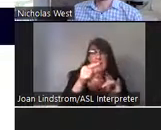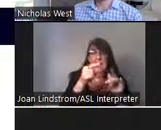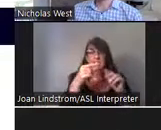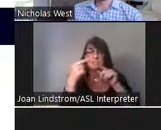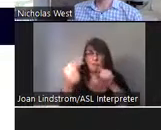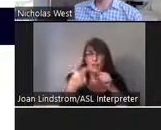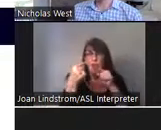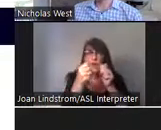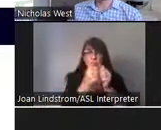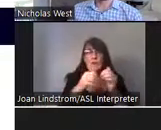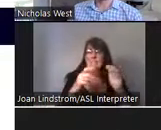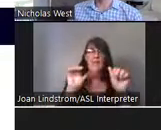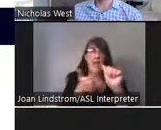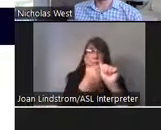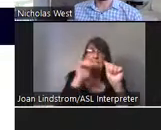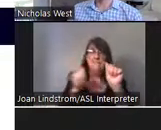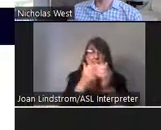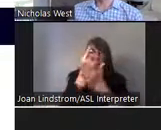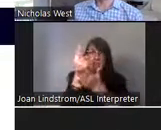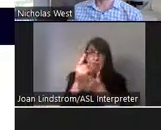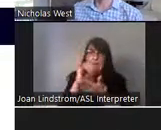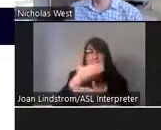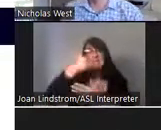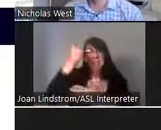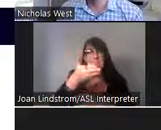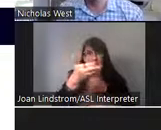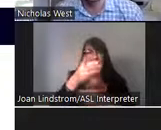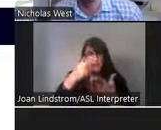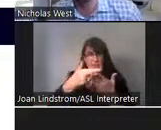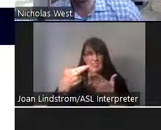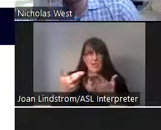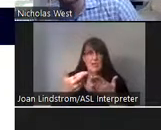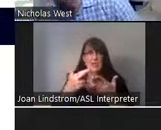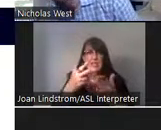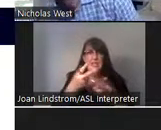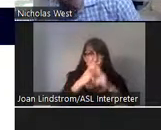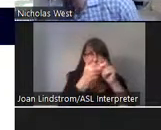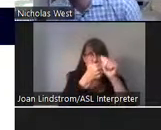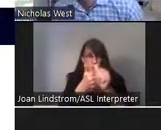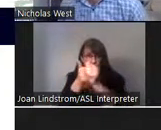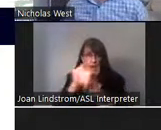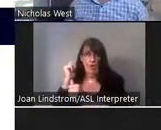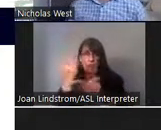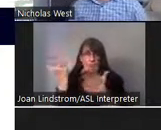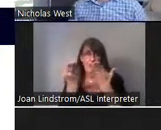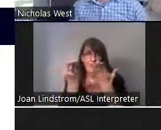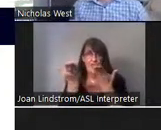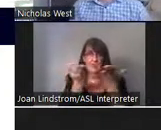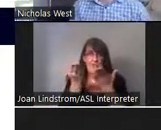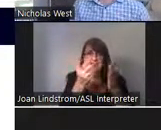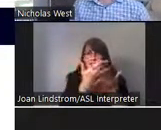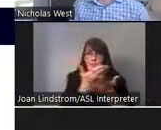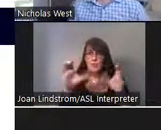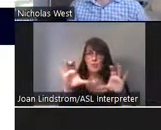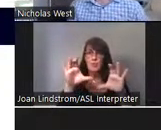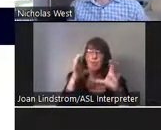It's updated every week or so, so I find this is the best resource to keep track of all the things that they're doing. But again, we're interested more